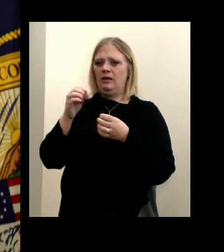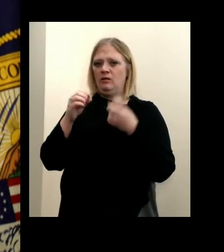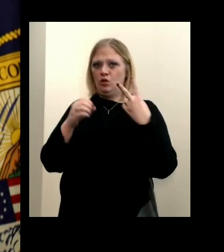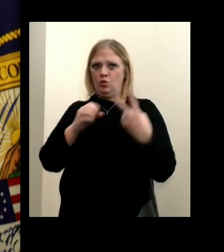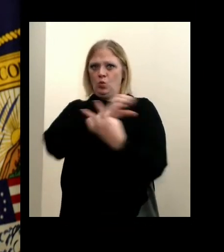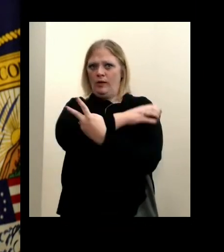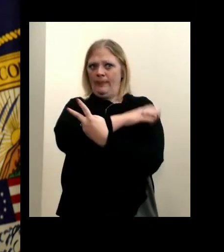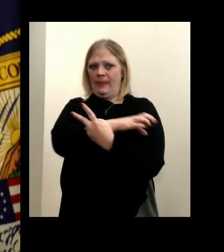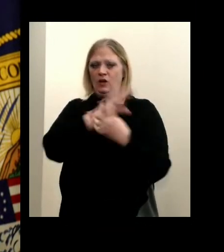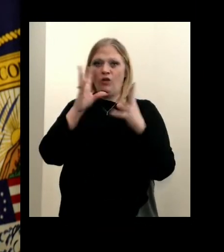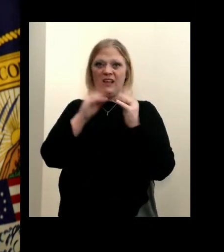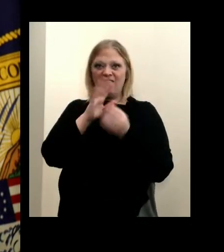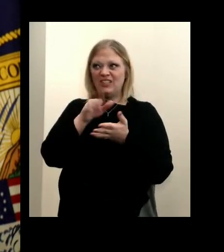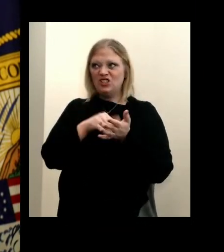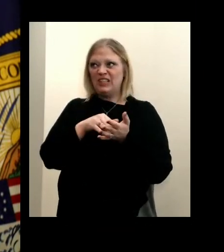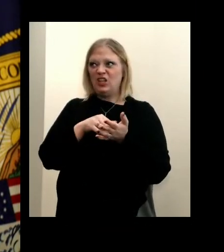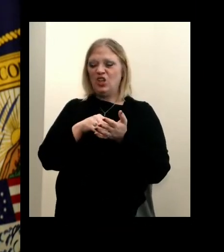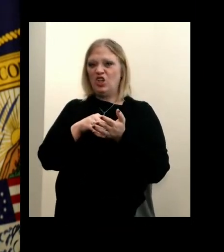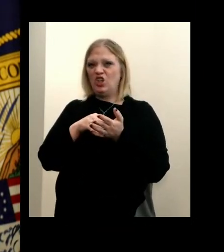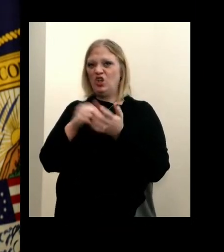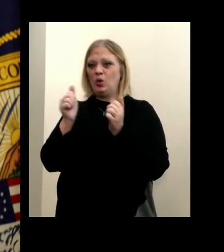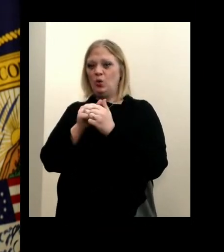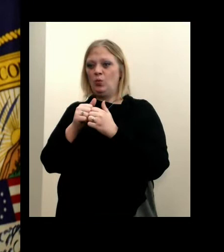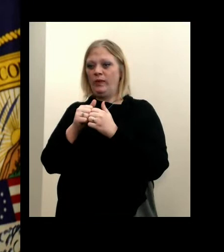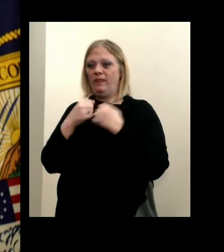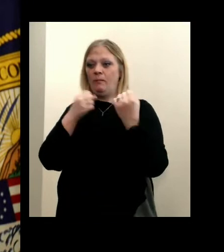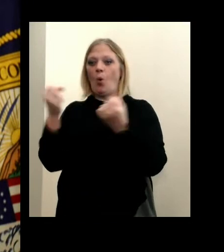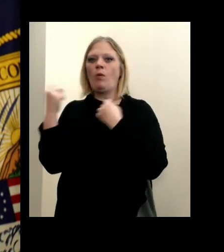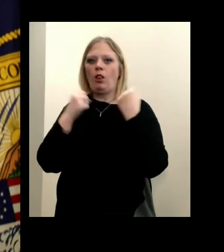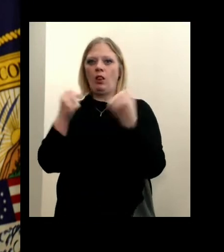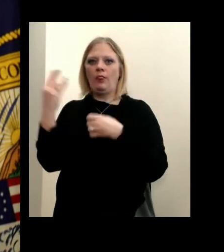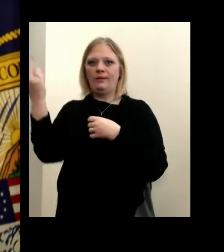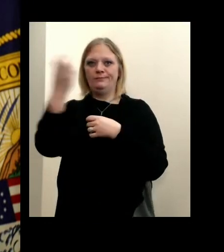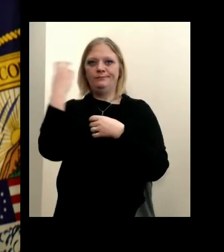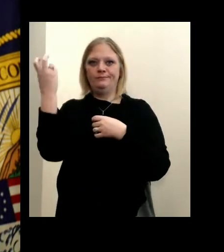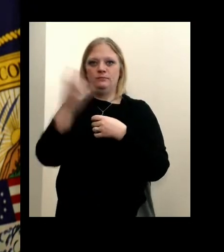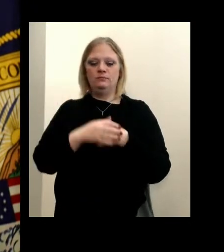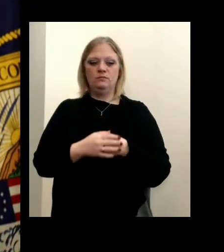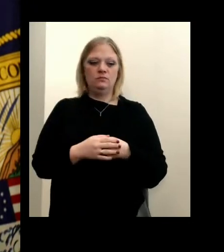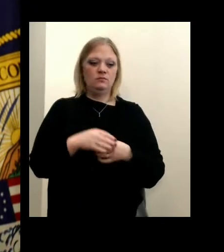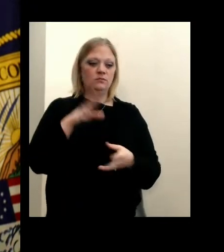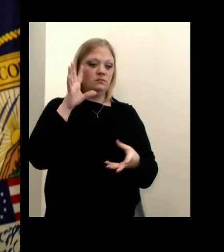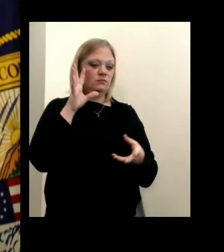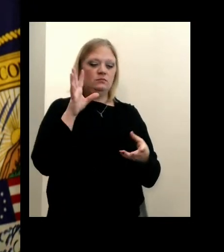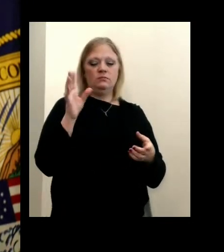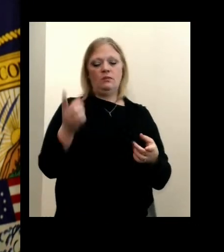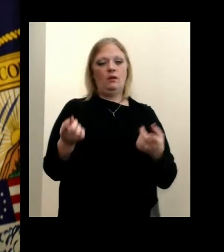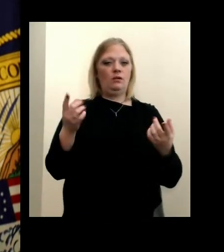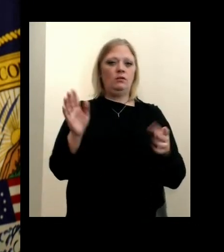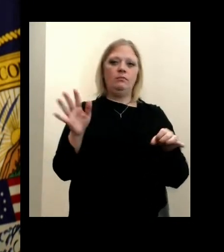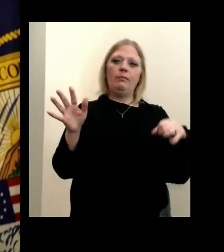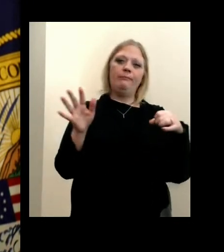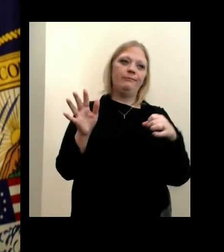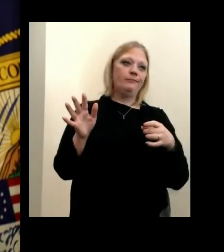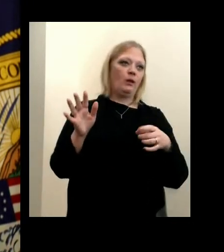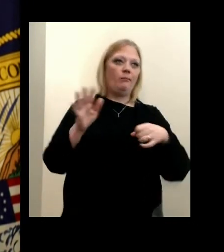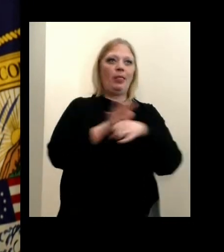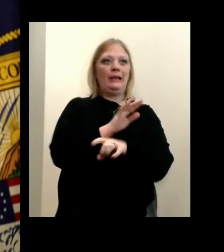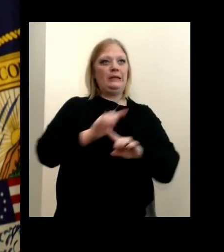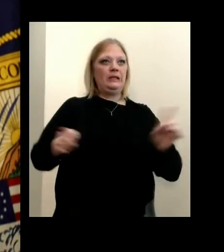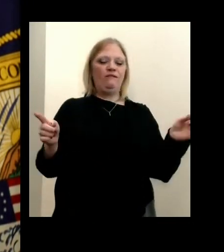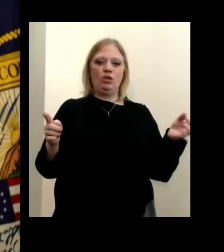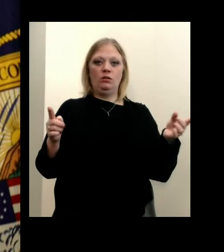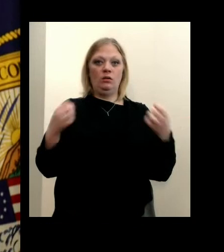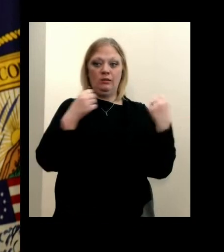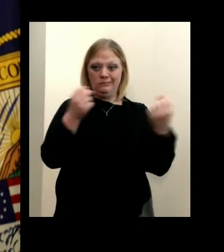the convention center and two with the mobile clinic? They're totally different numbers. The mobile clinic is much